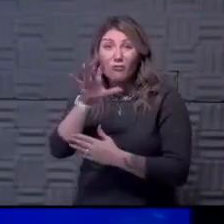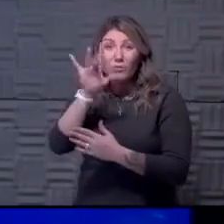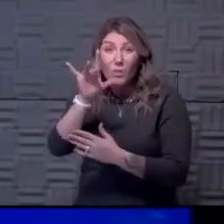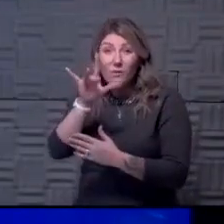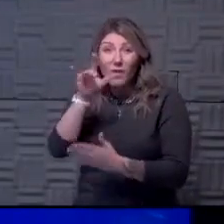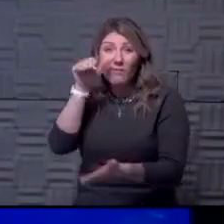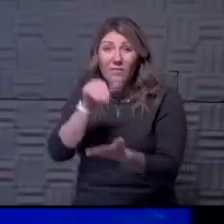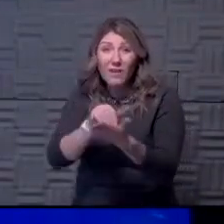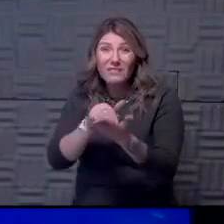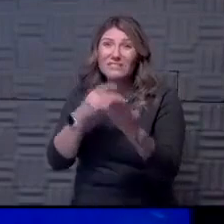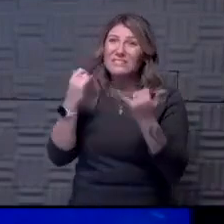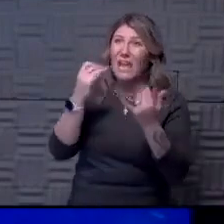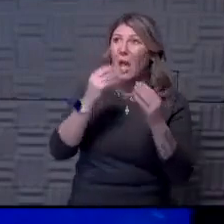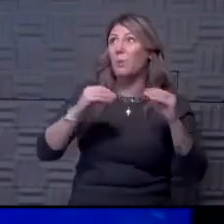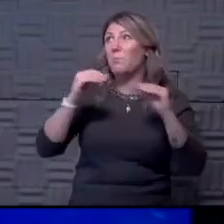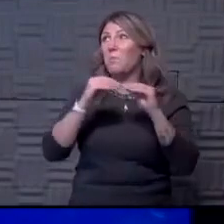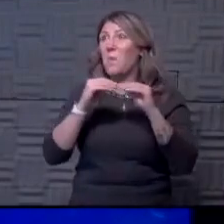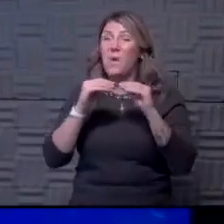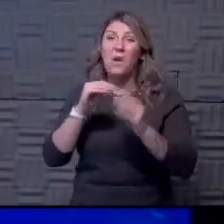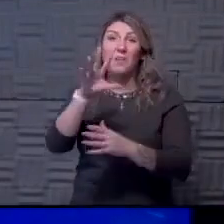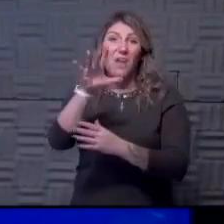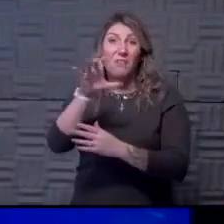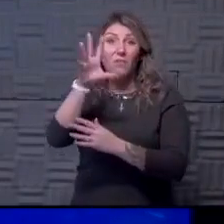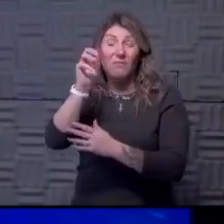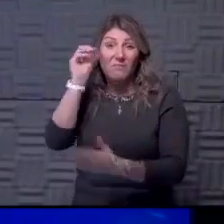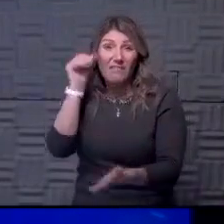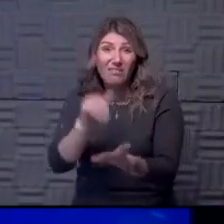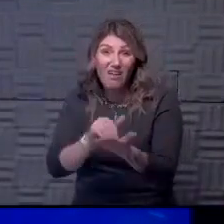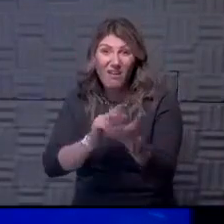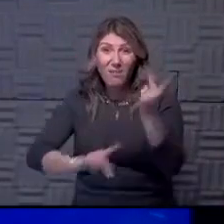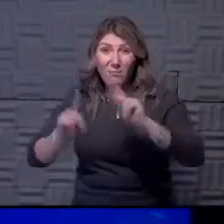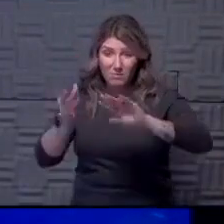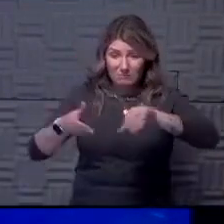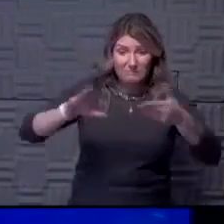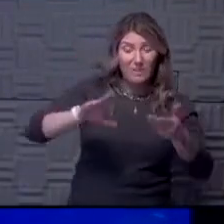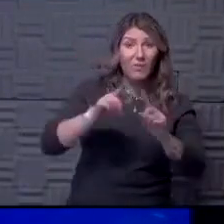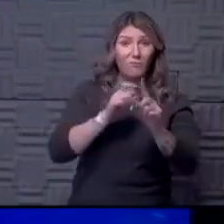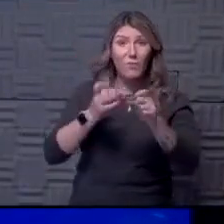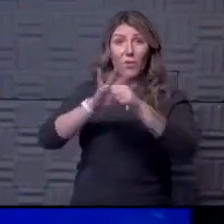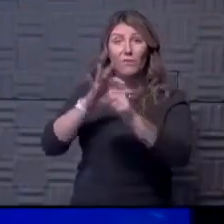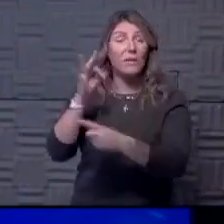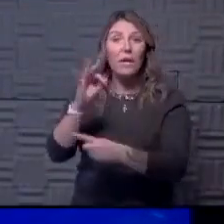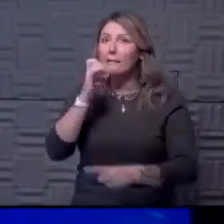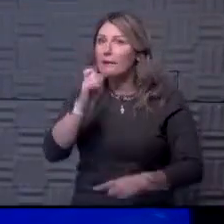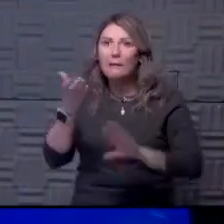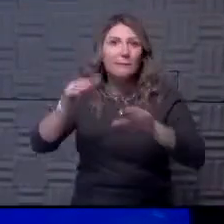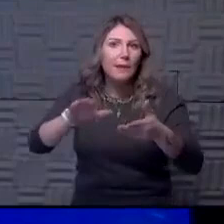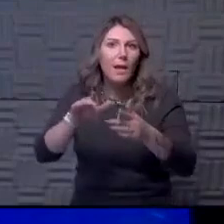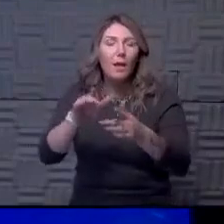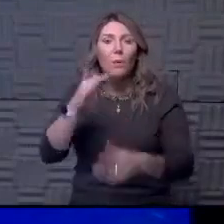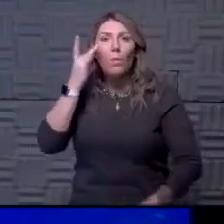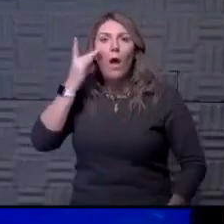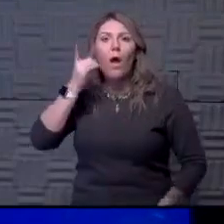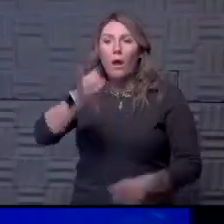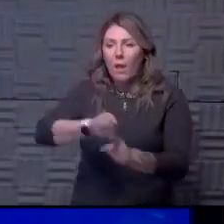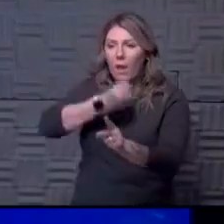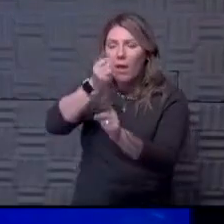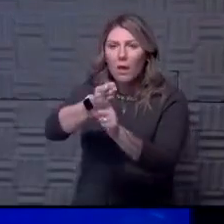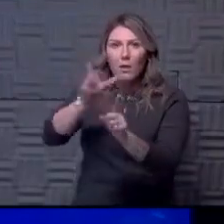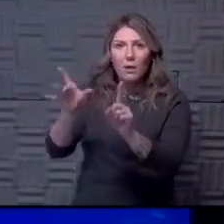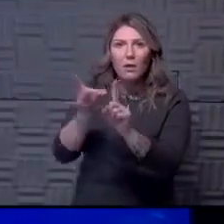now more, probably closer to 550,000 Americans die from COVID-19. They did not die from it. They died because they got